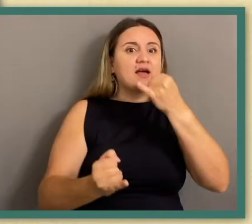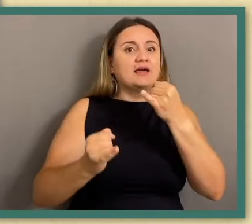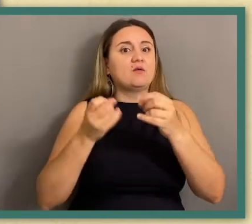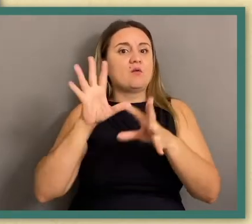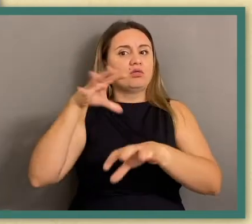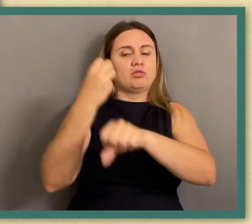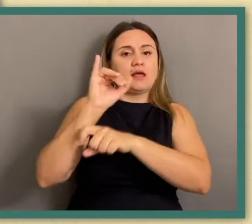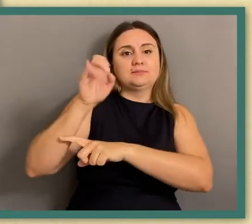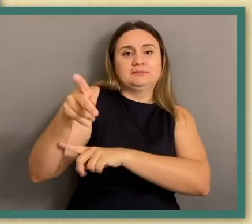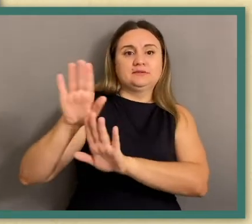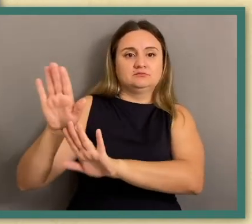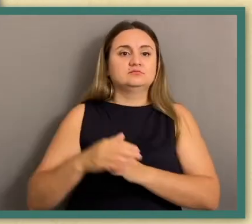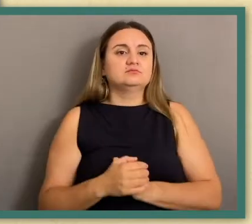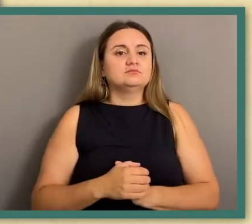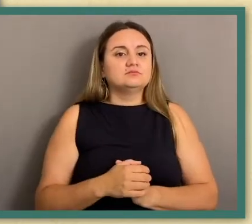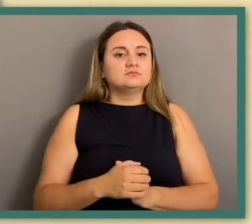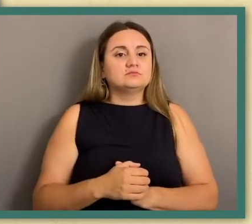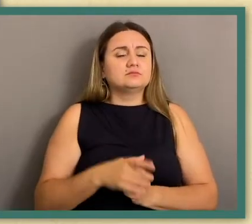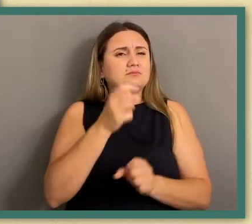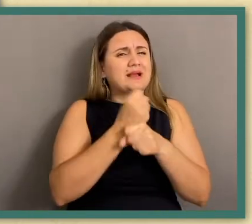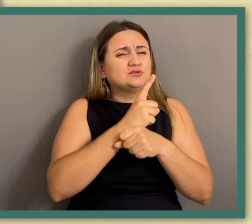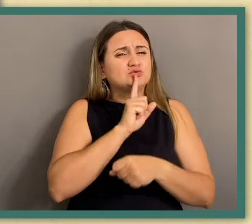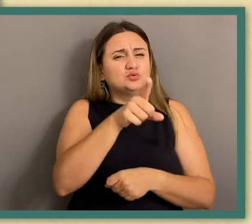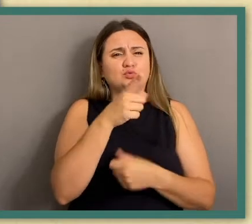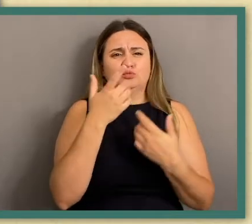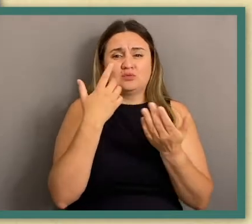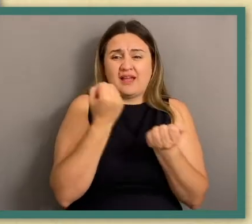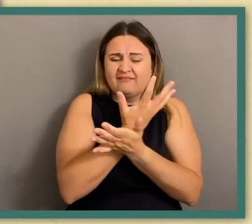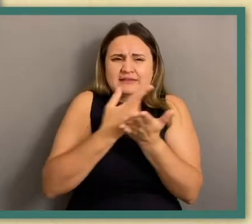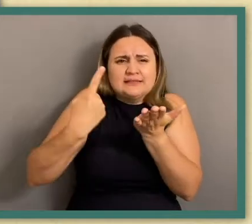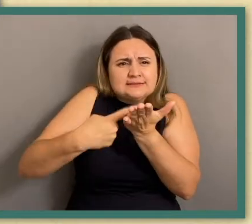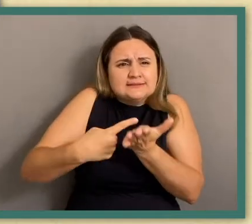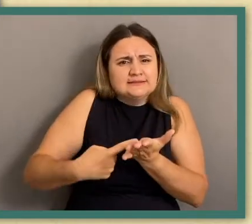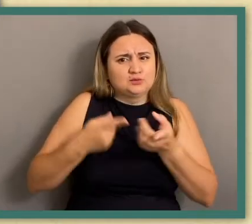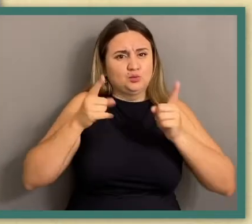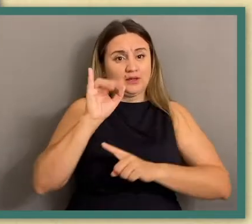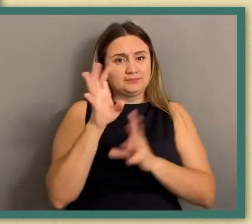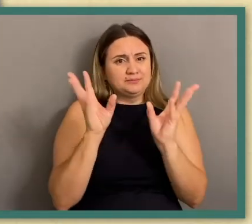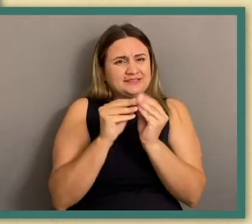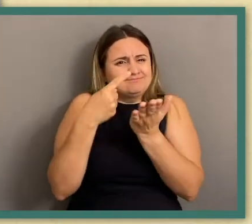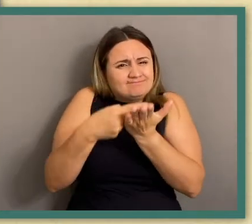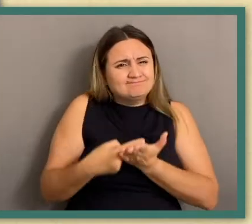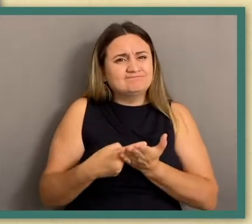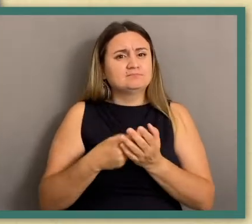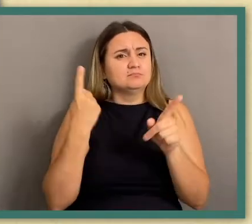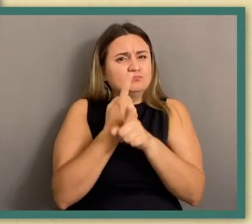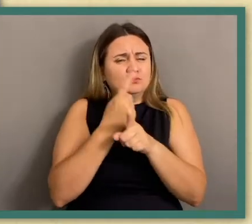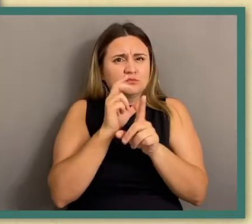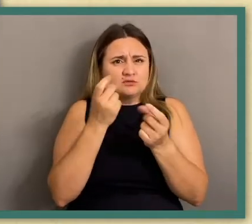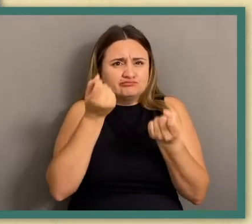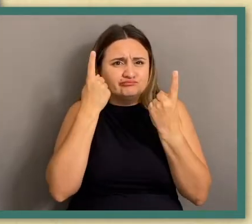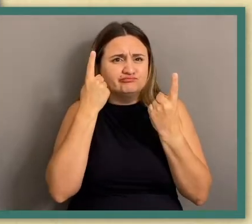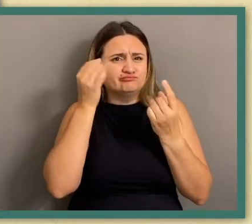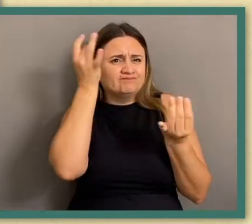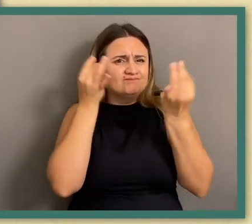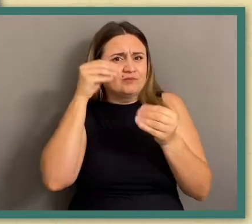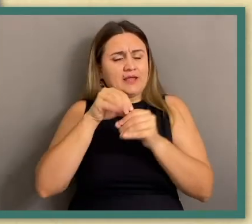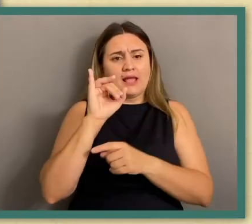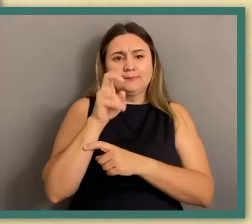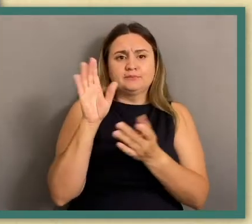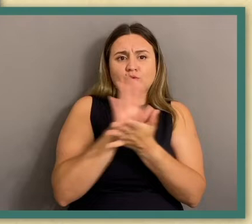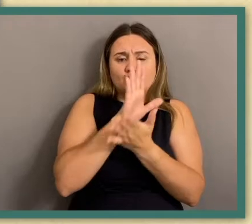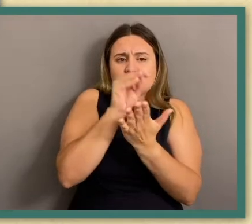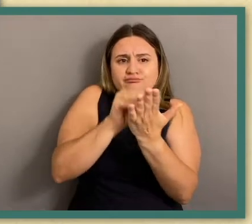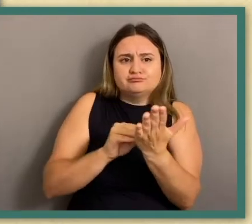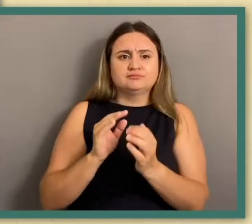the IEP. Make sure everything that was discussed during the IEP meeting is accurately reflected in the IEP